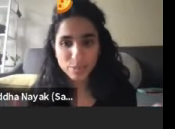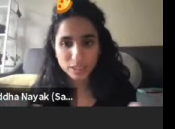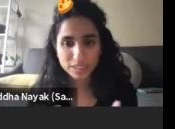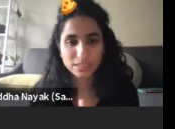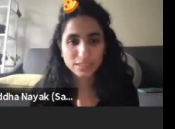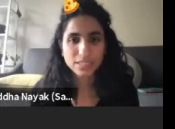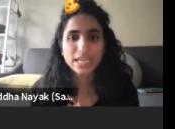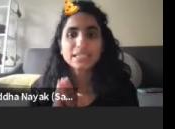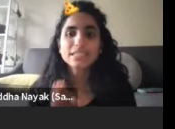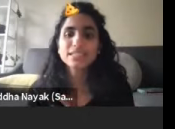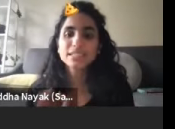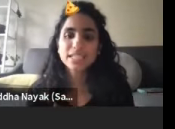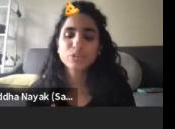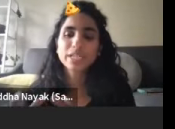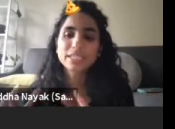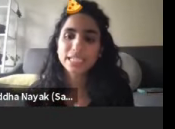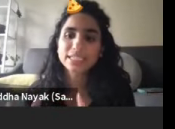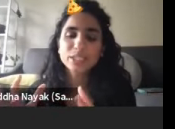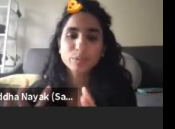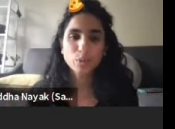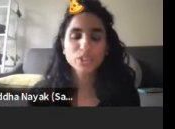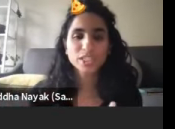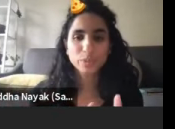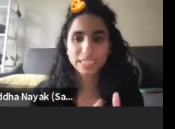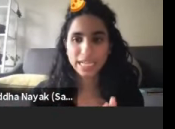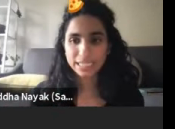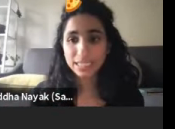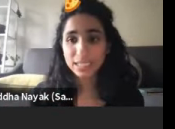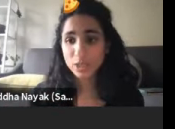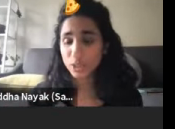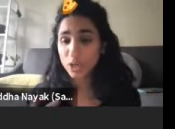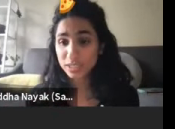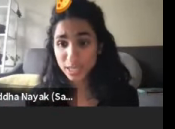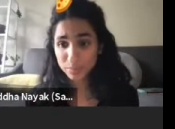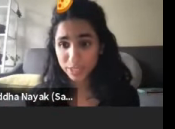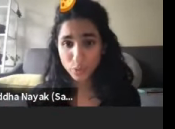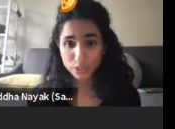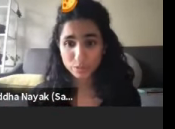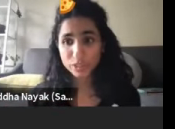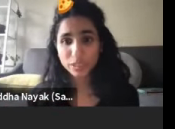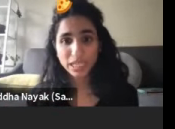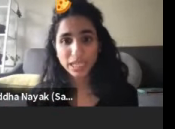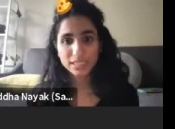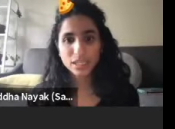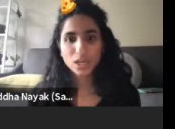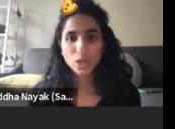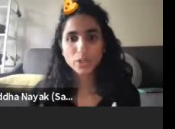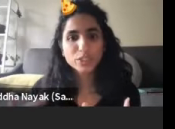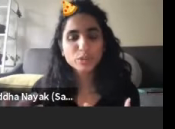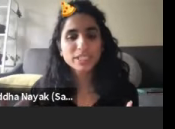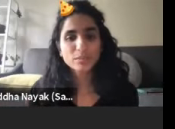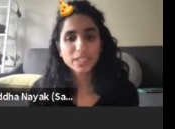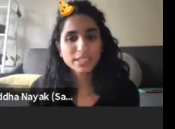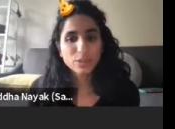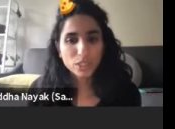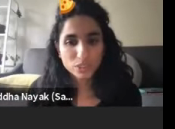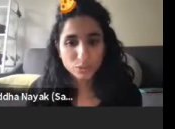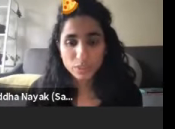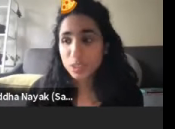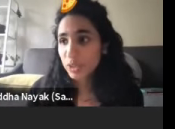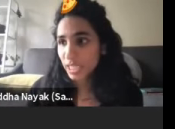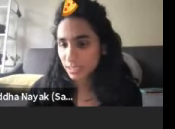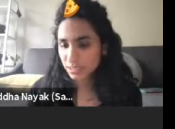the hypothesis. This is the stage when scientists approach us with an idea or a concept they want to visualize, or it could be something they